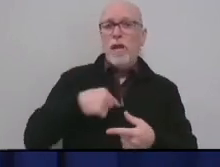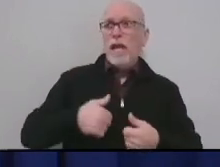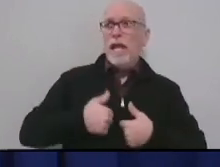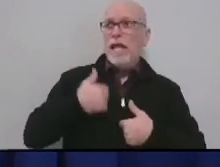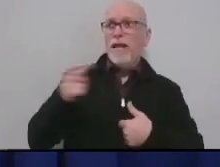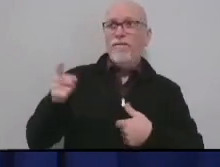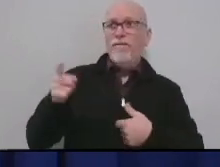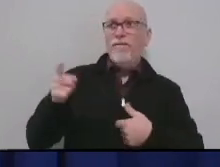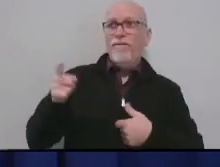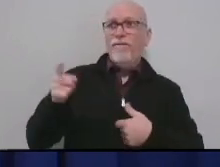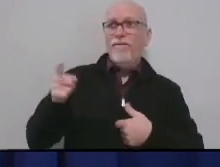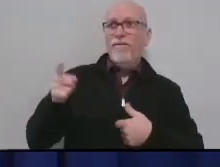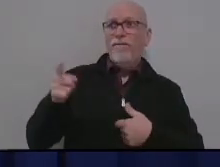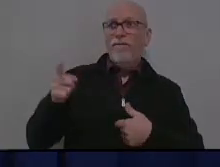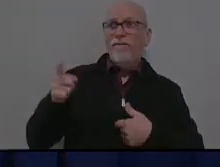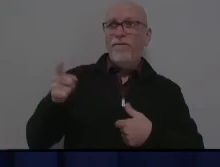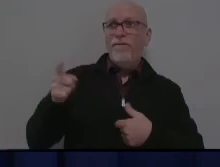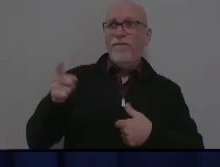daughter lives, and